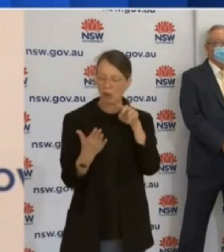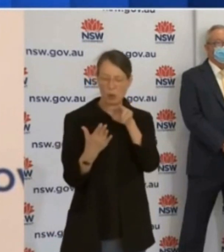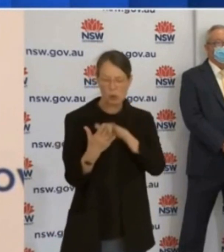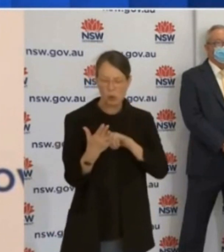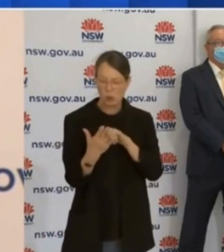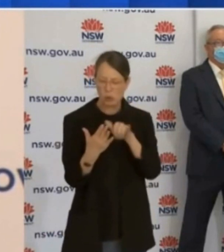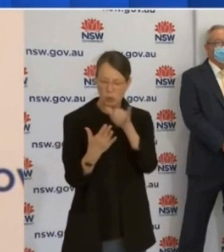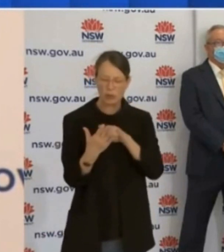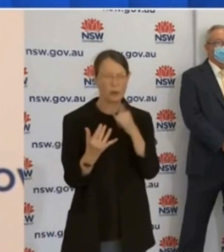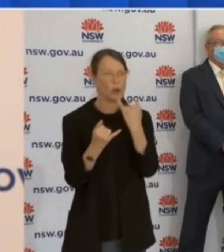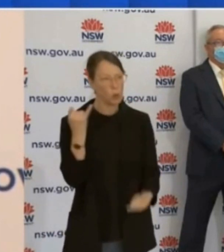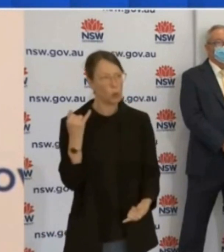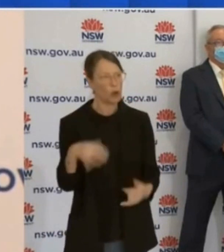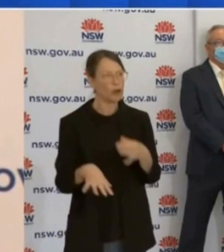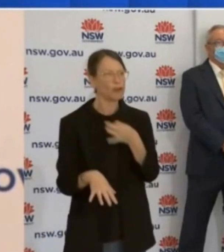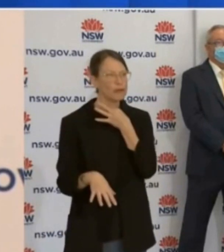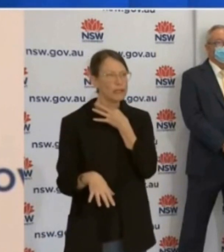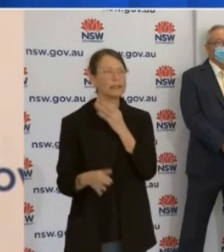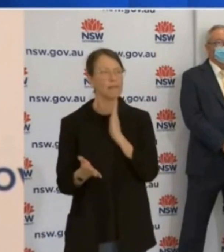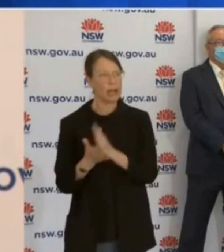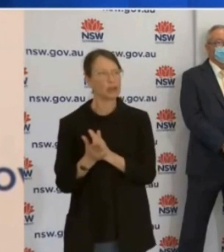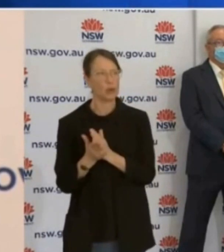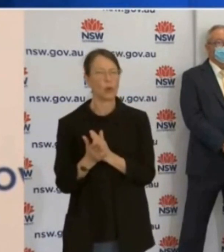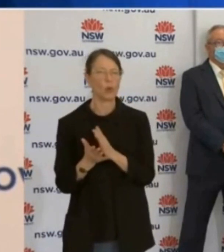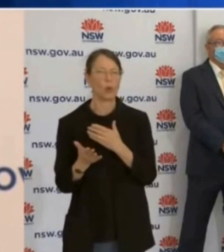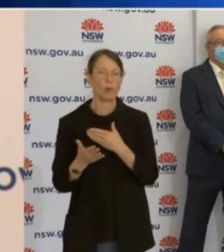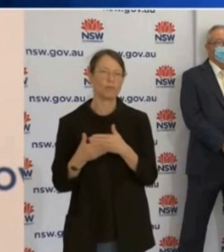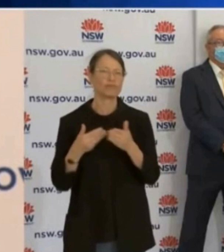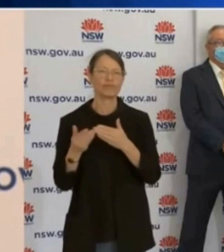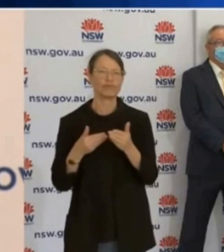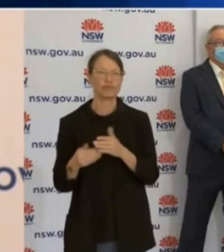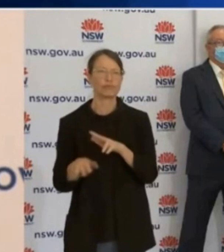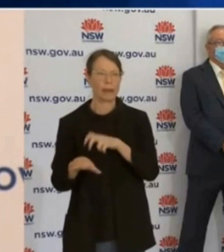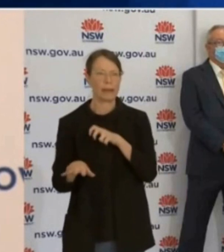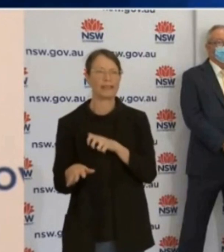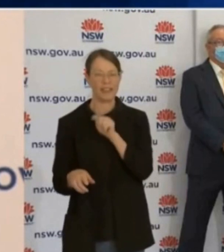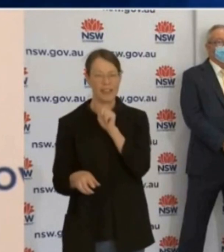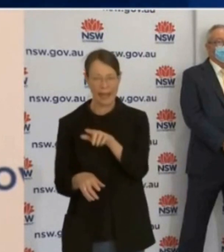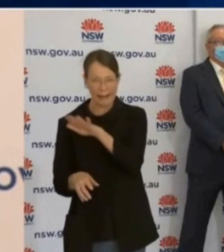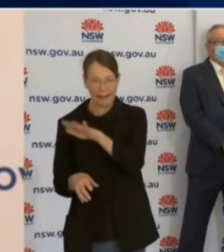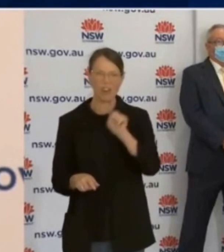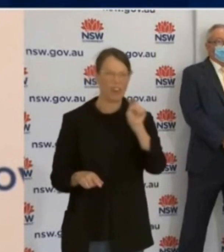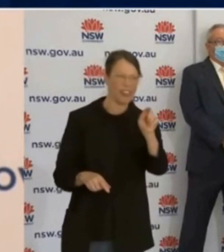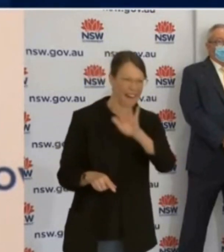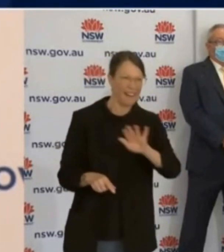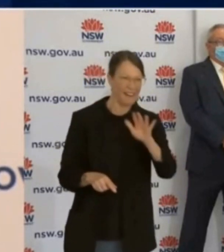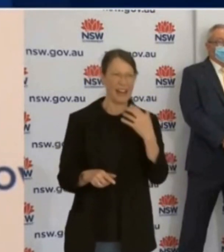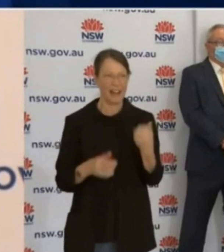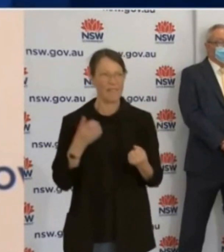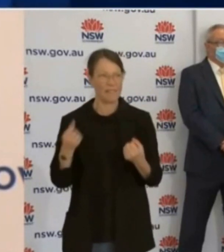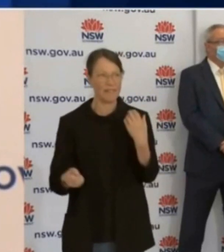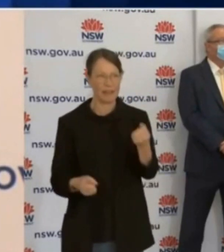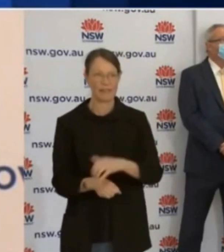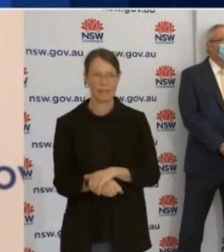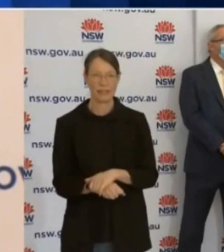working 24/7 on the police deployment issue. We're assisted by ADF. We are in a very, very good position to continue to ratchet